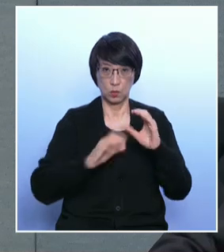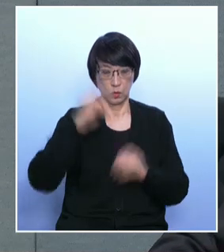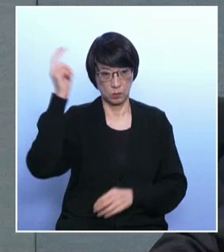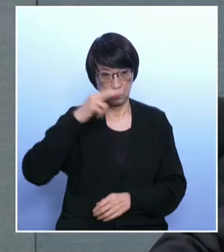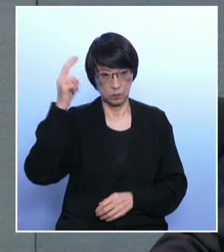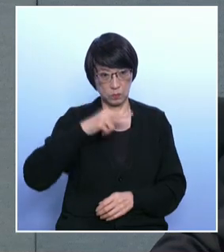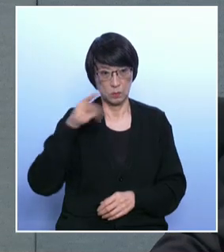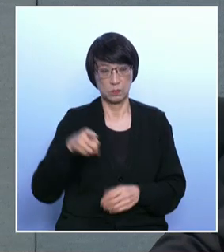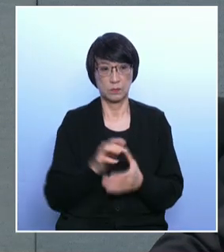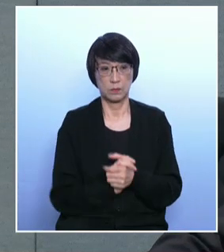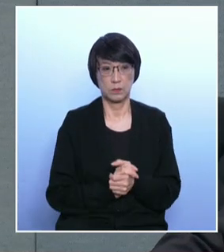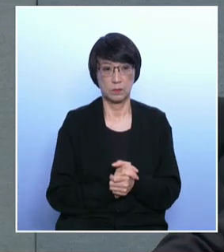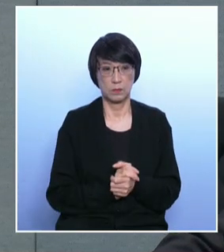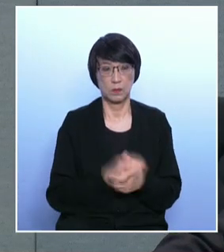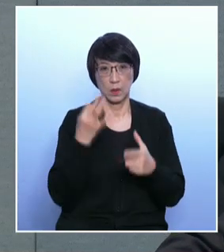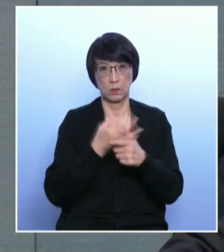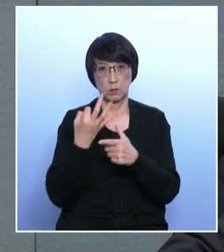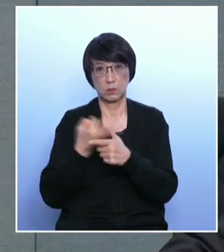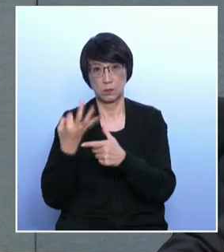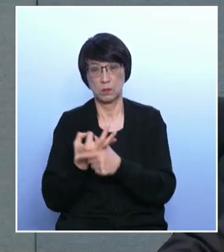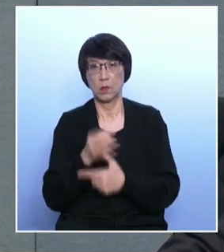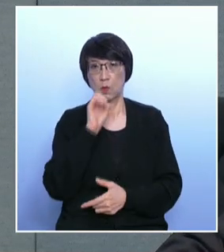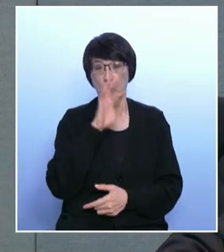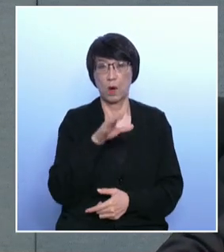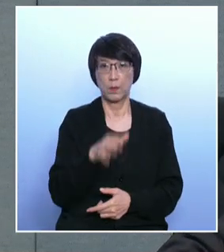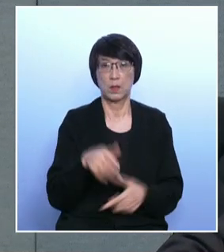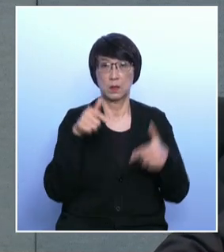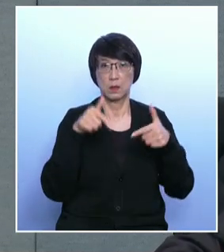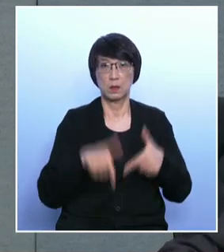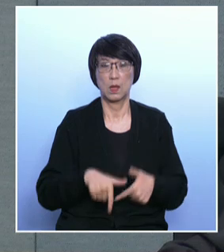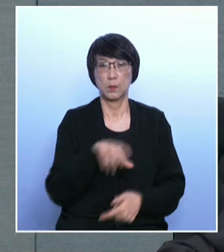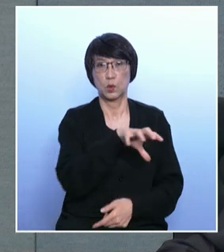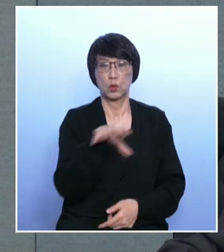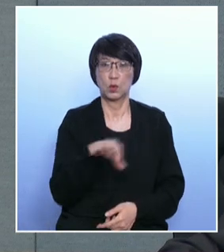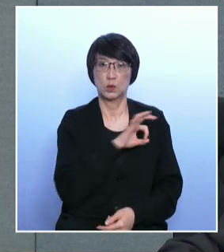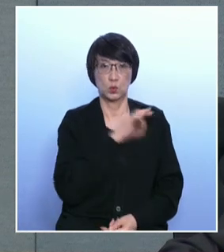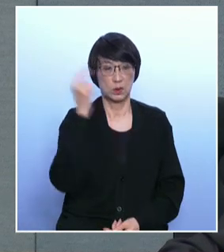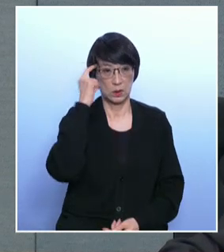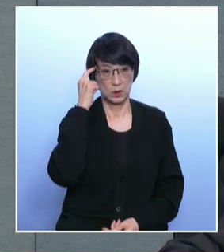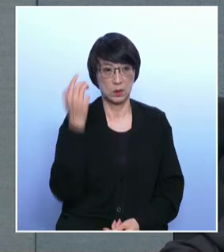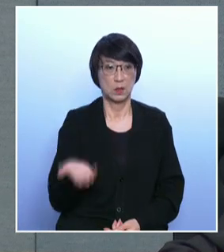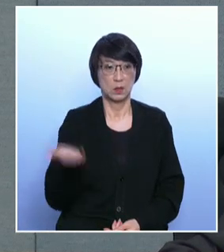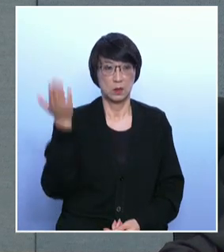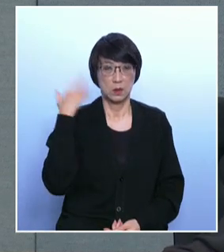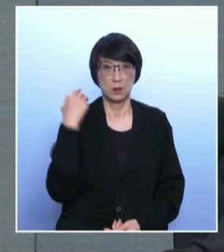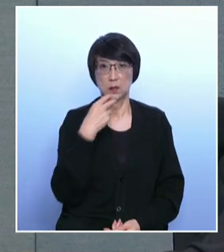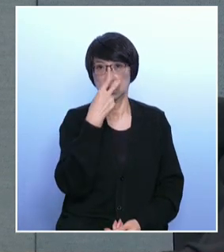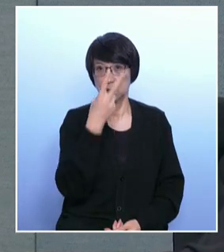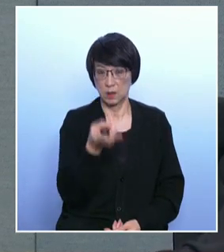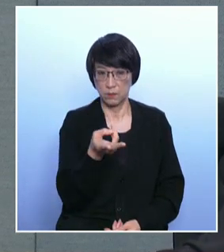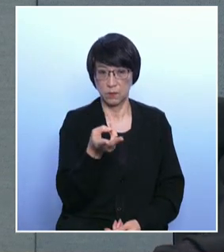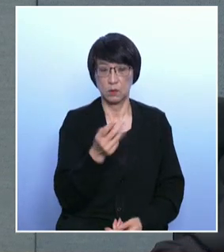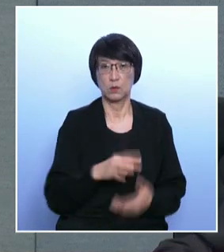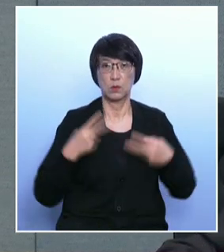you. Regarding our communication with the district council, we report to the Southern District Council every